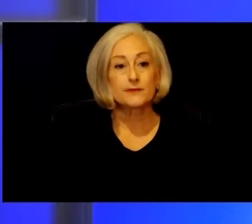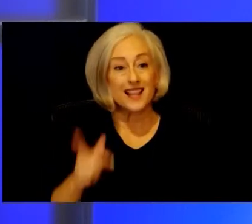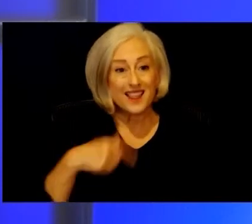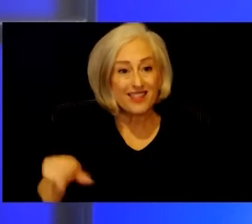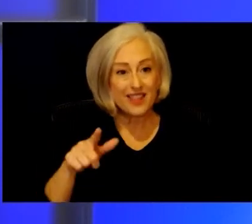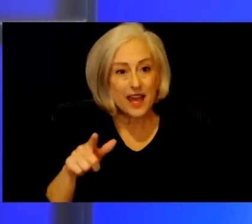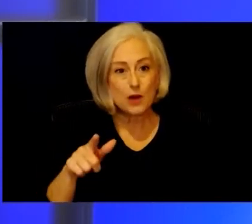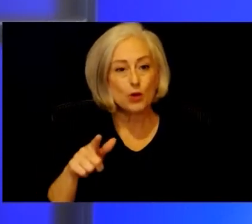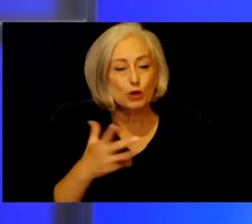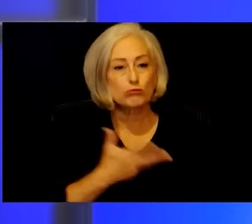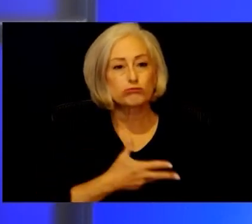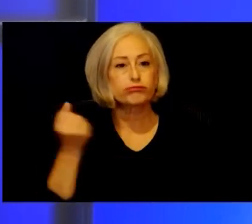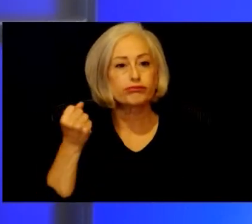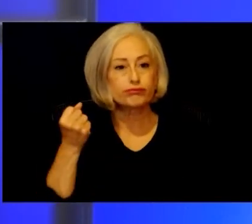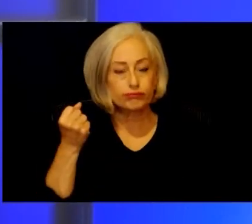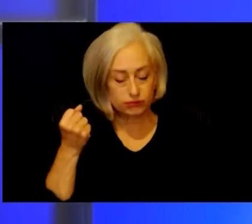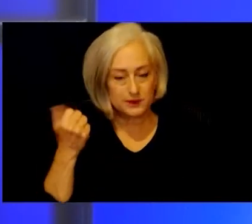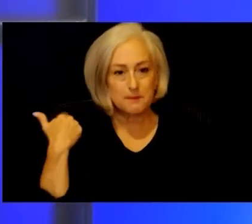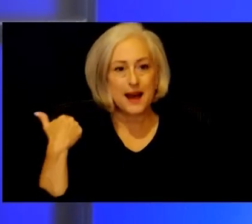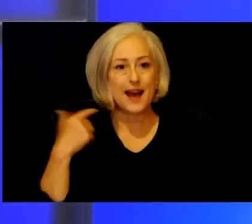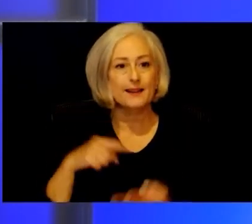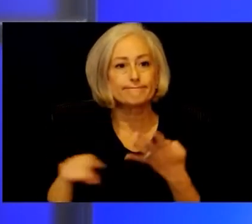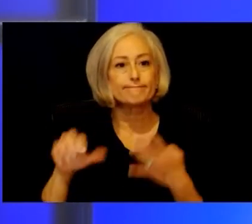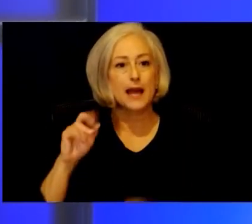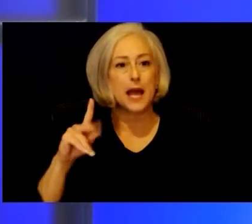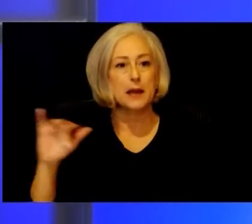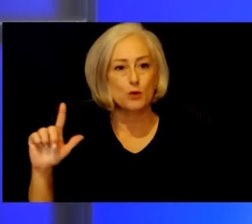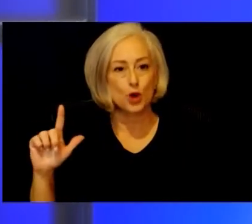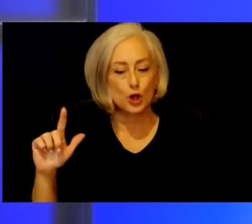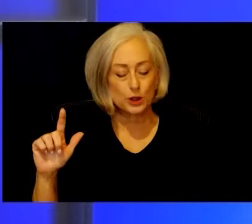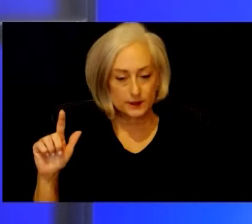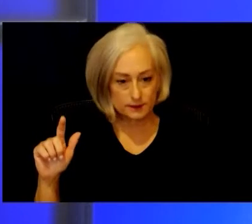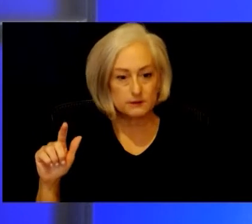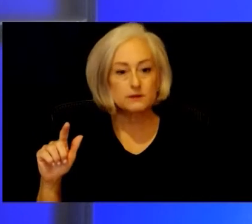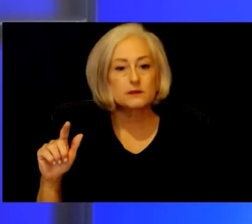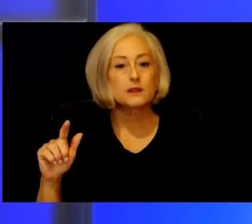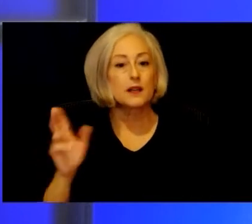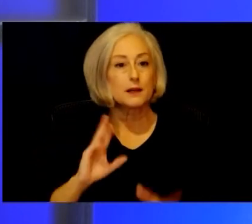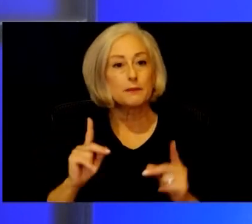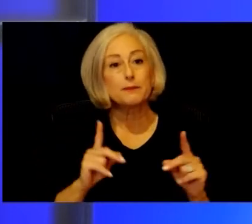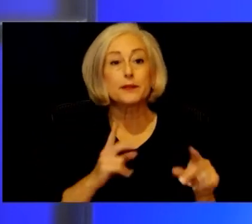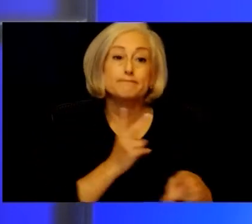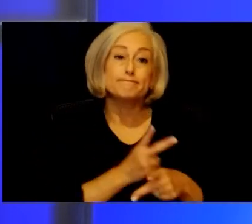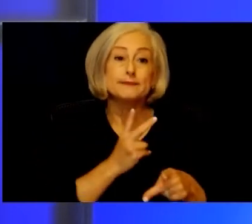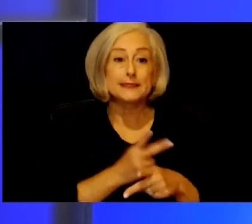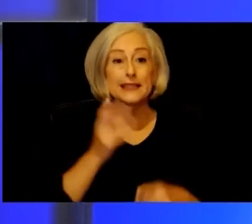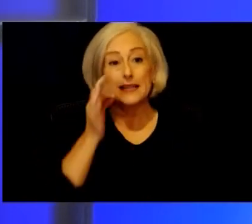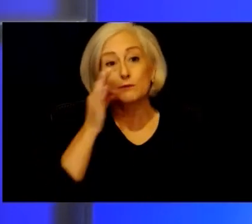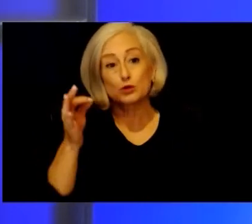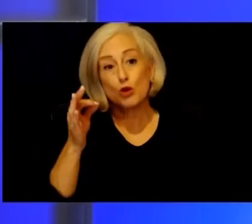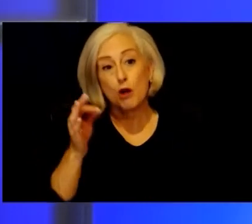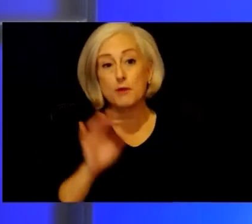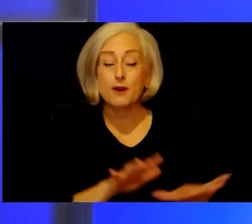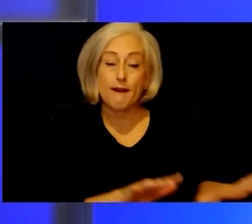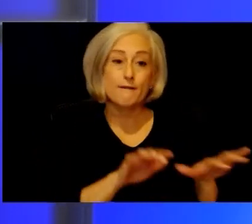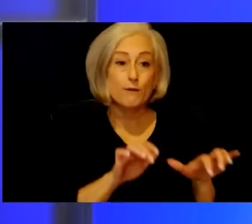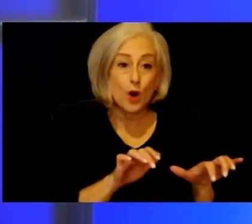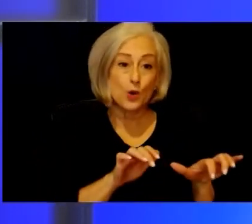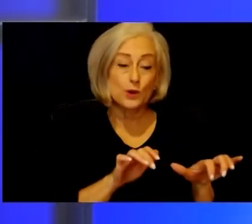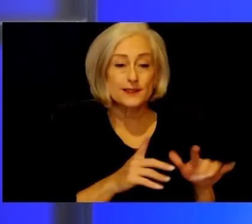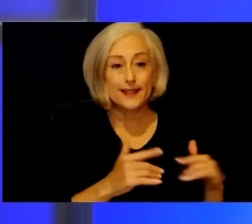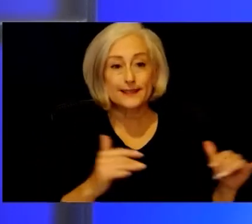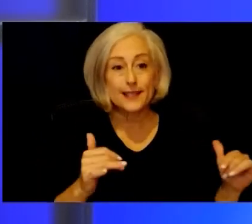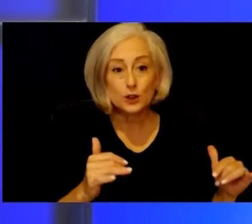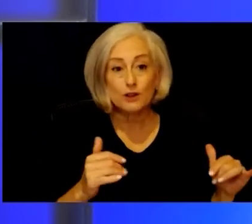the end of April, but certainly people may have stored those strawberries, frozen them, and unless you cook that at a